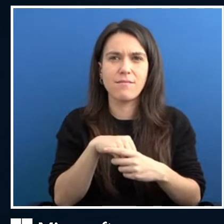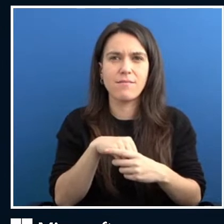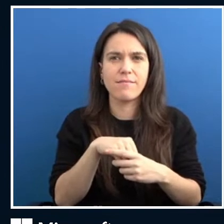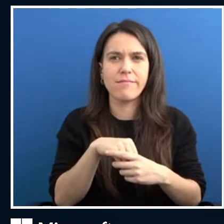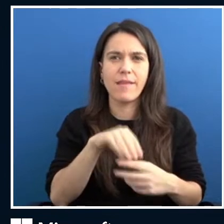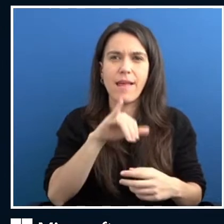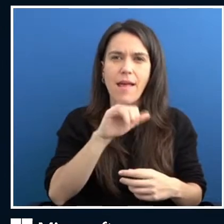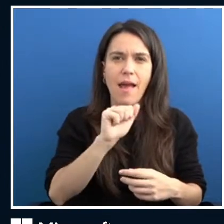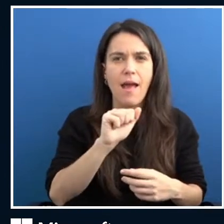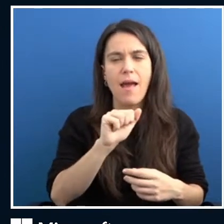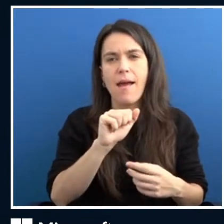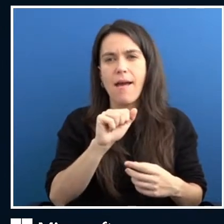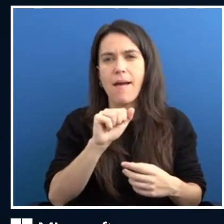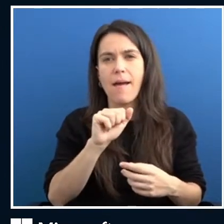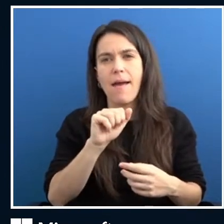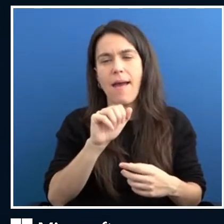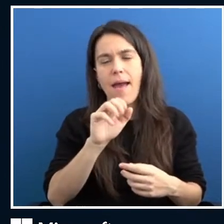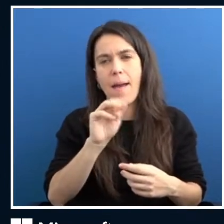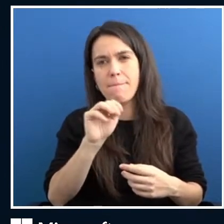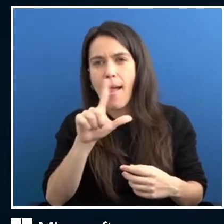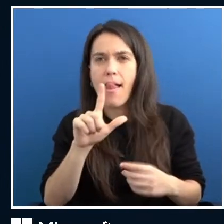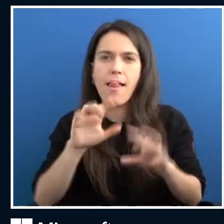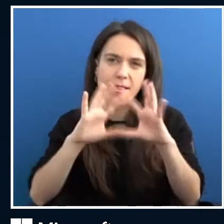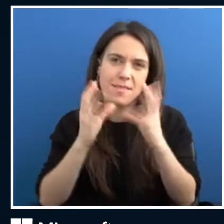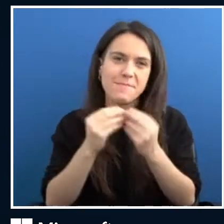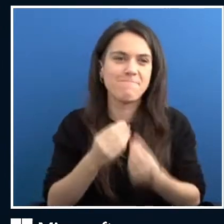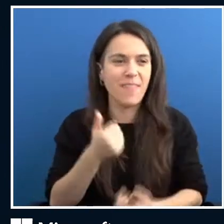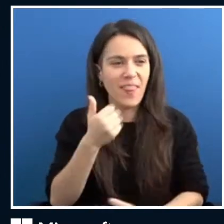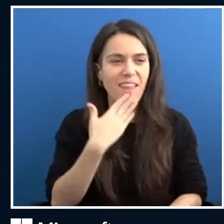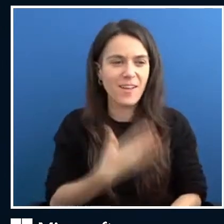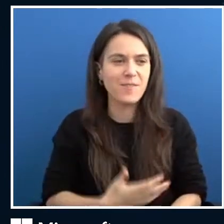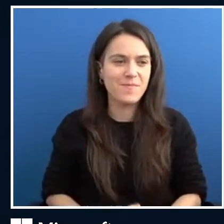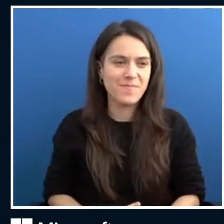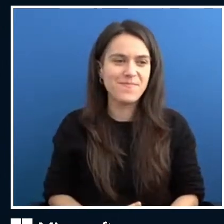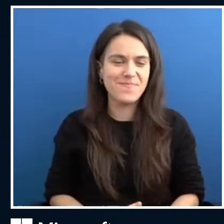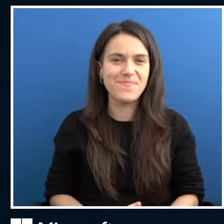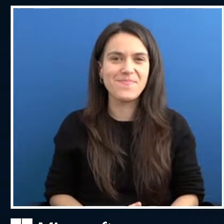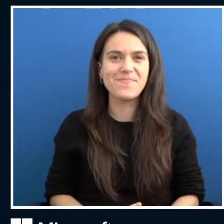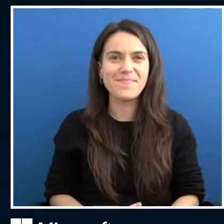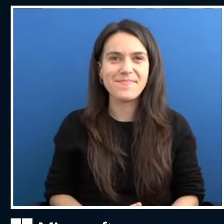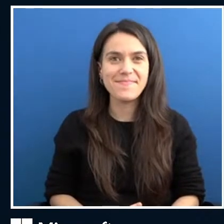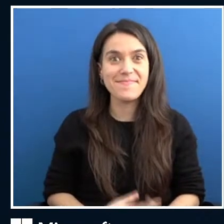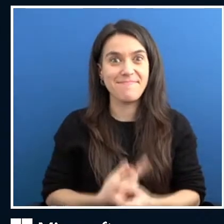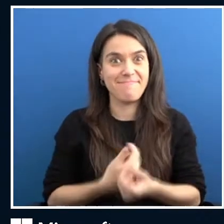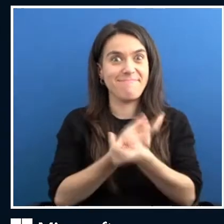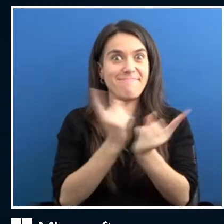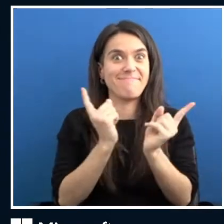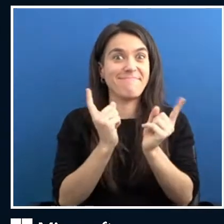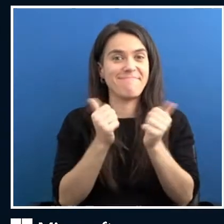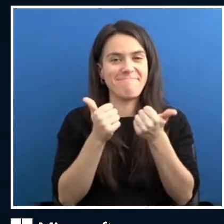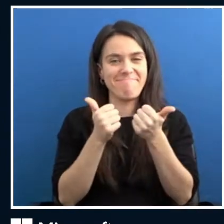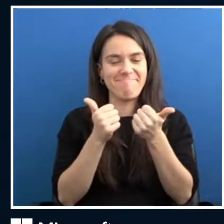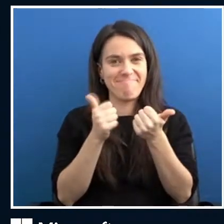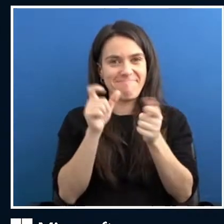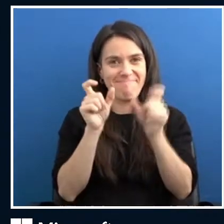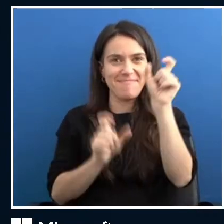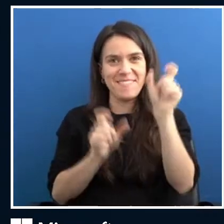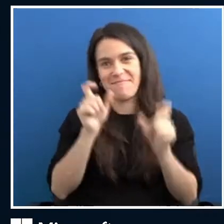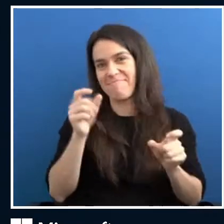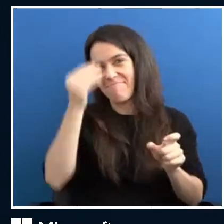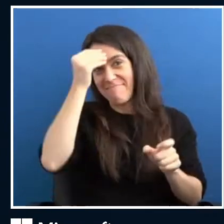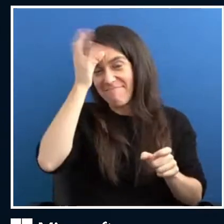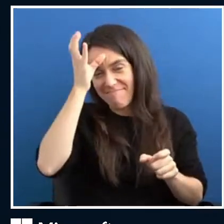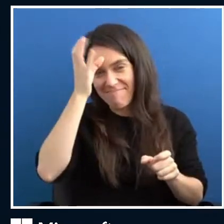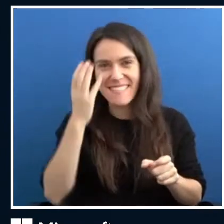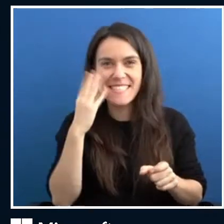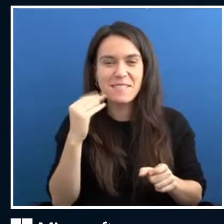my department as well. Great to see you. That's excellent. Thank you. So as you can see, everyone, we've got some great speakers on the call with a great variety of experience. So the first